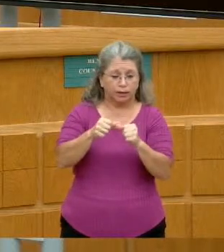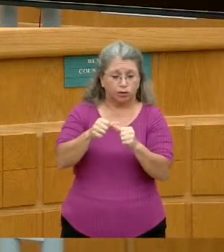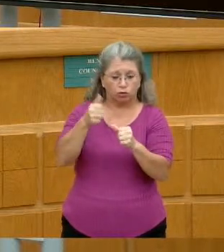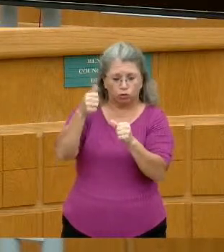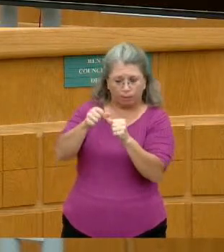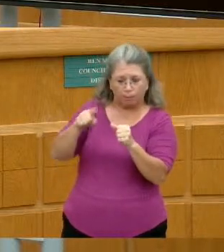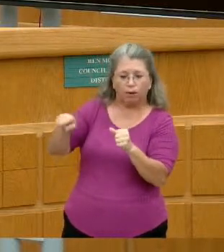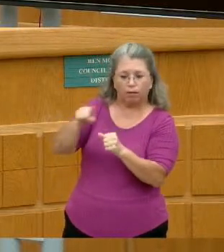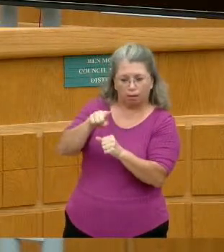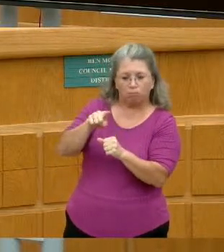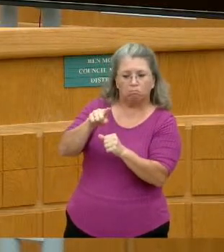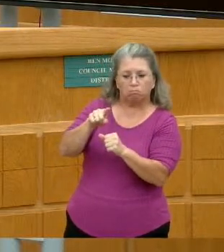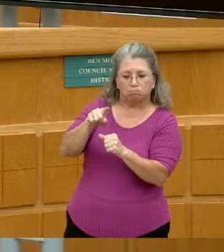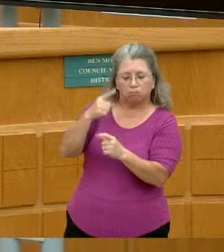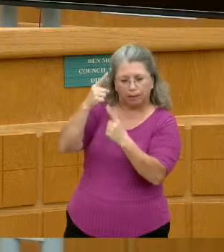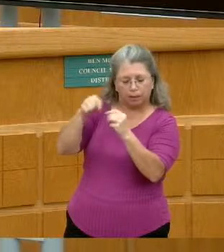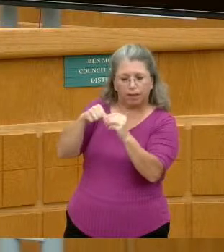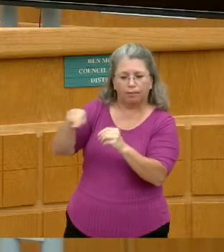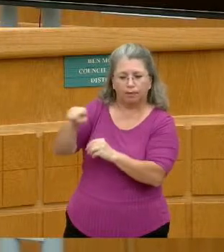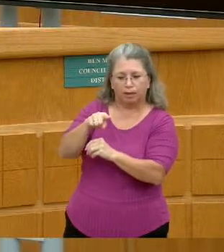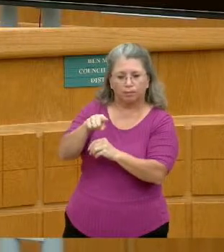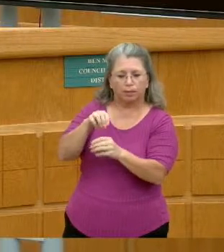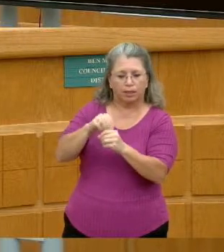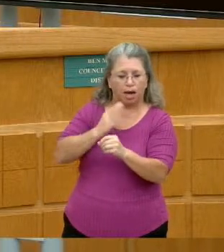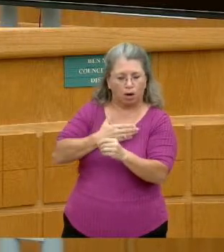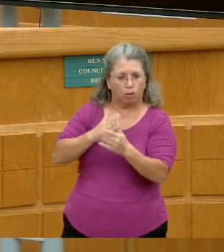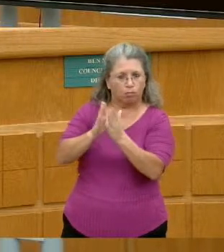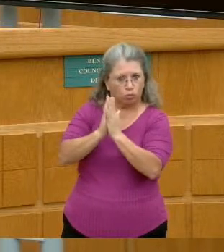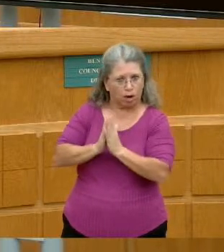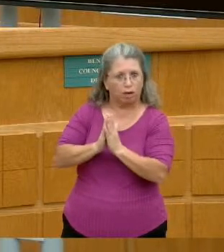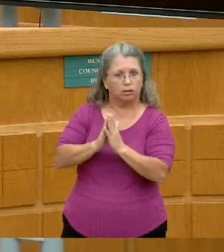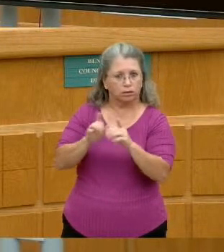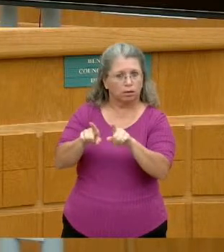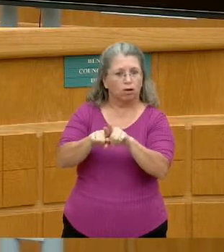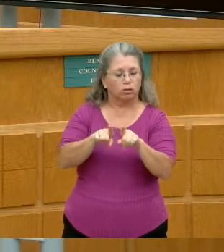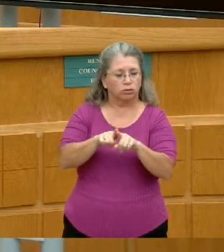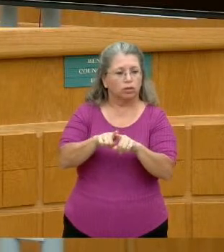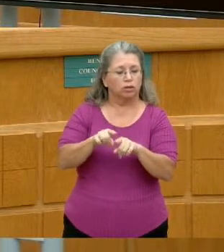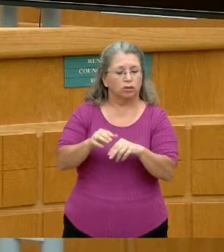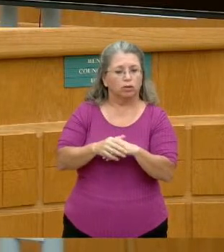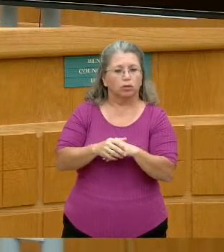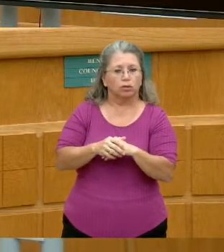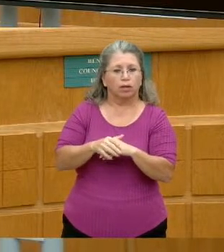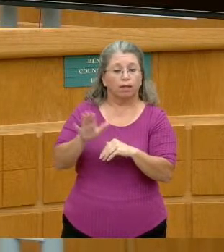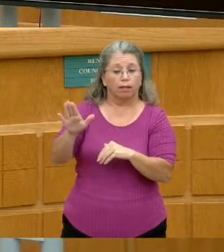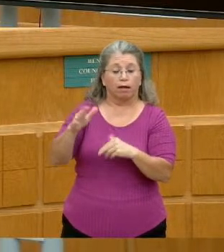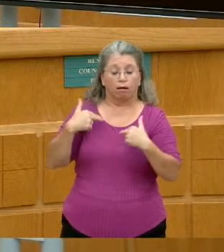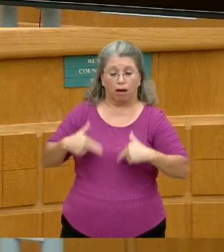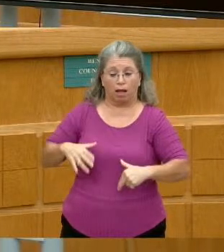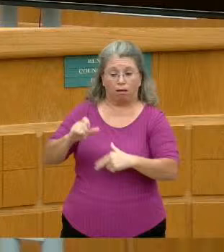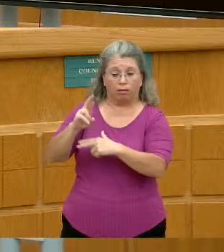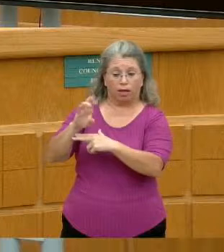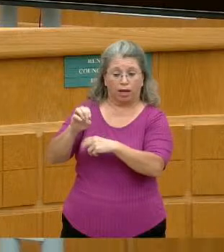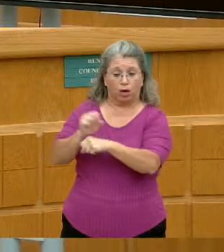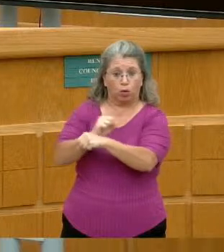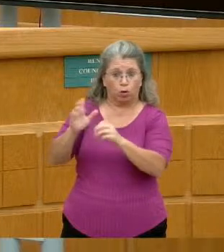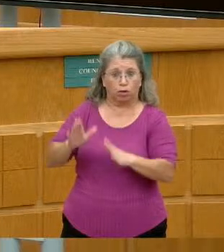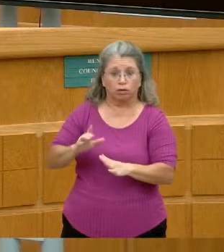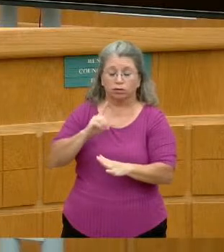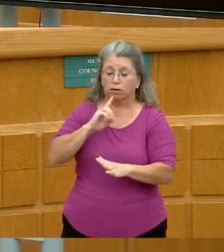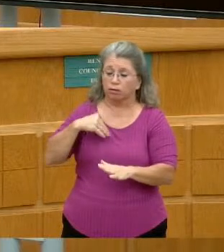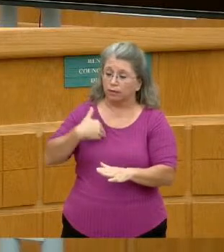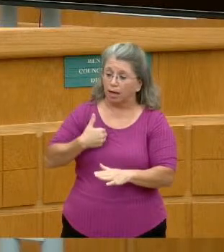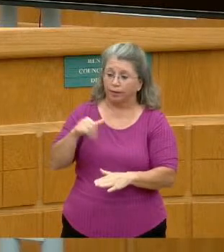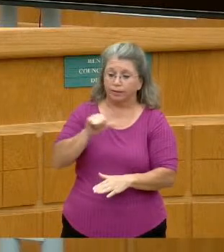their issues, just like we're dealing here, and remember them in our prayers also, because their healthcare workers are as tired as ours